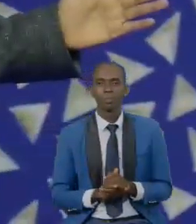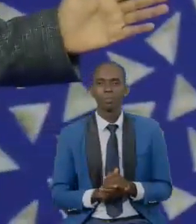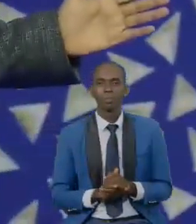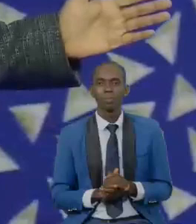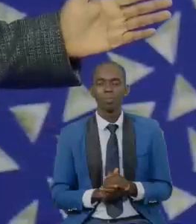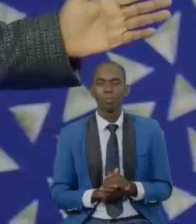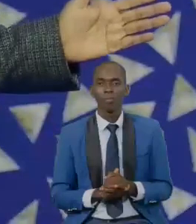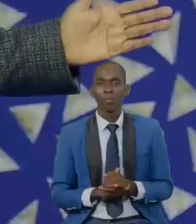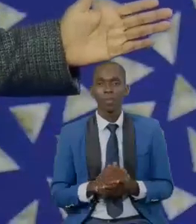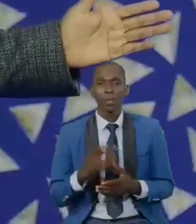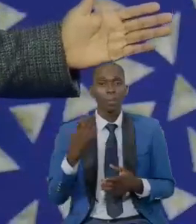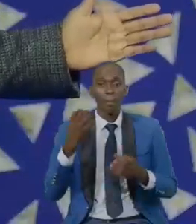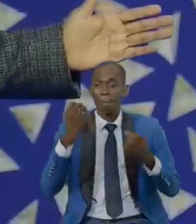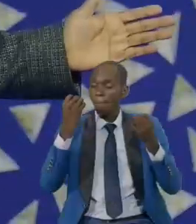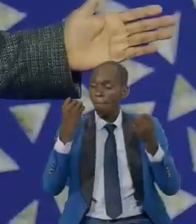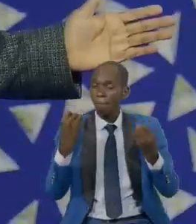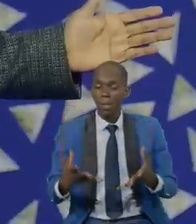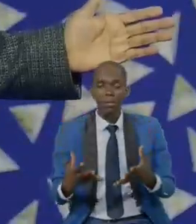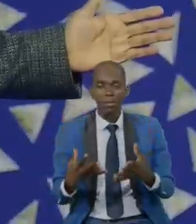Plural redemption.